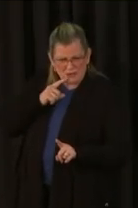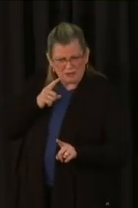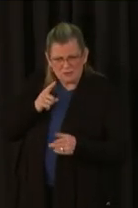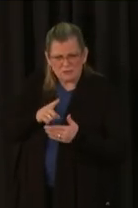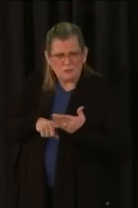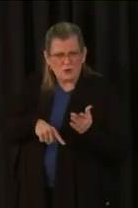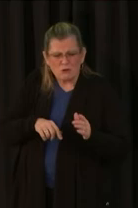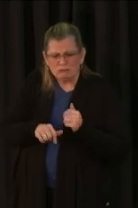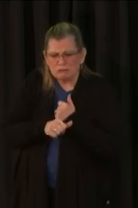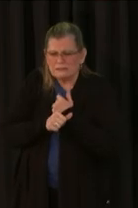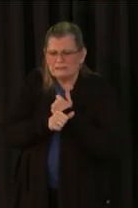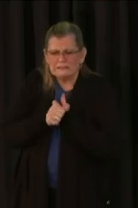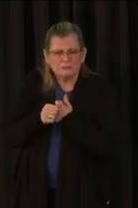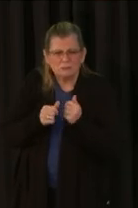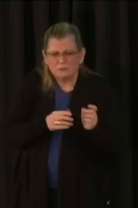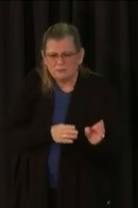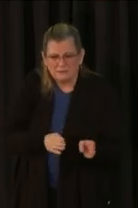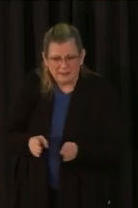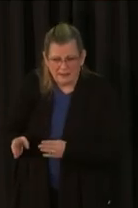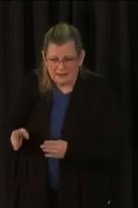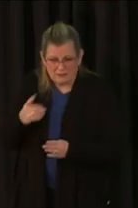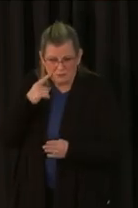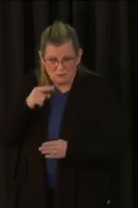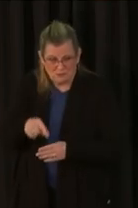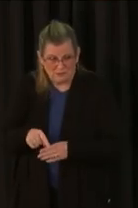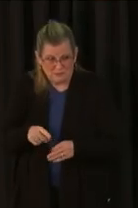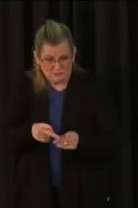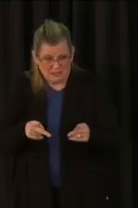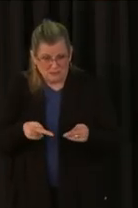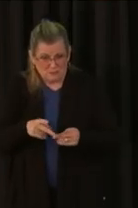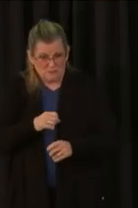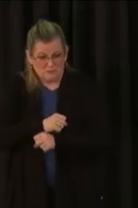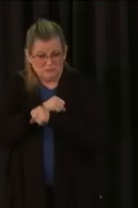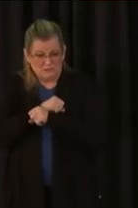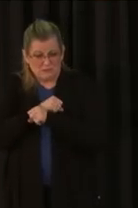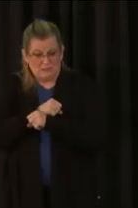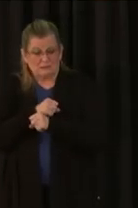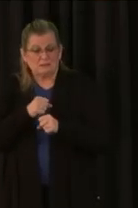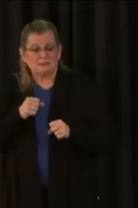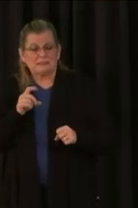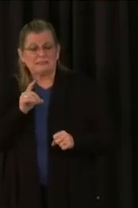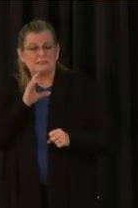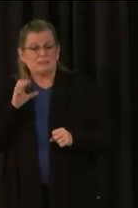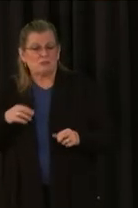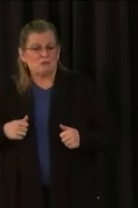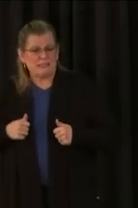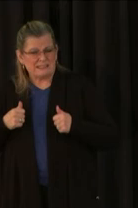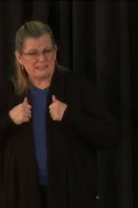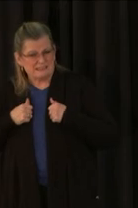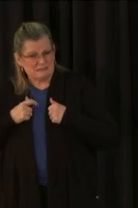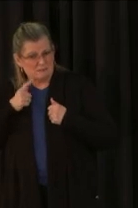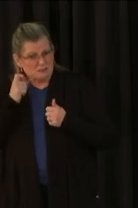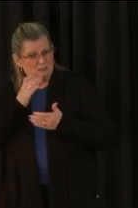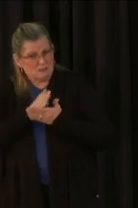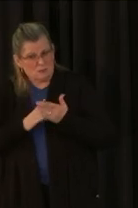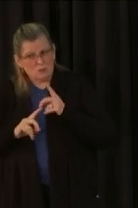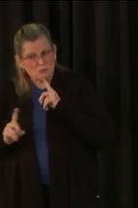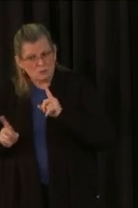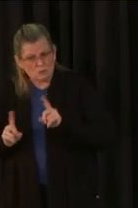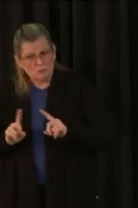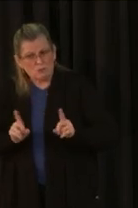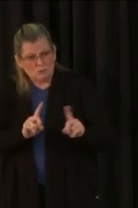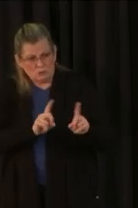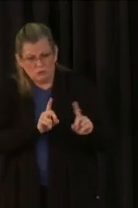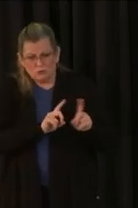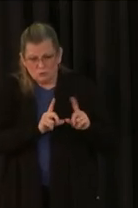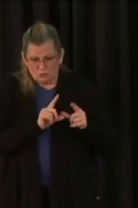risk mitigation plans were in place to protect D.C. residents in the different neighborhoods, because there's some rumors